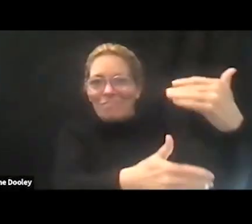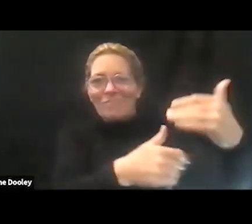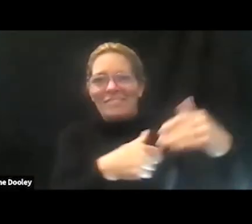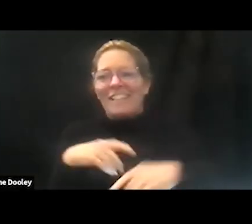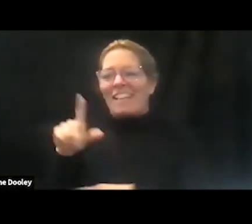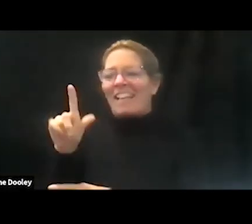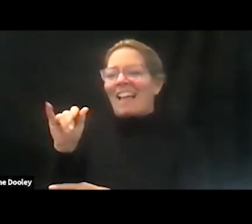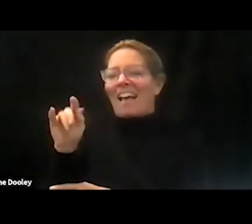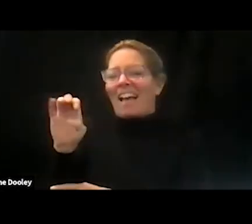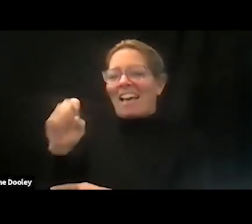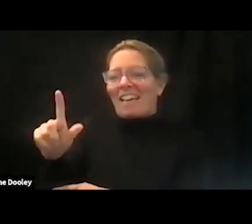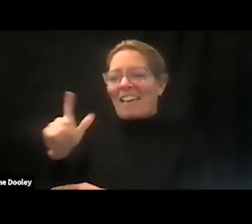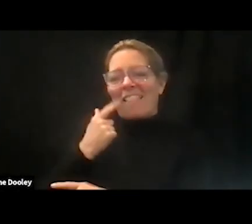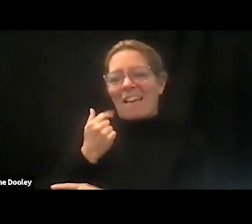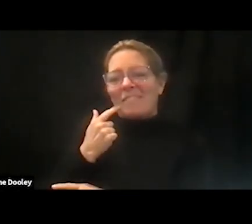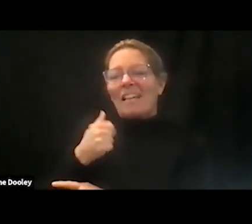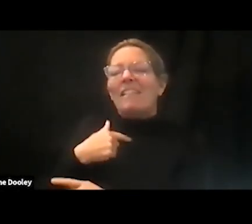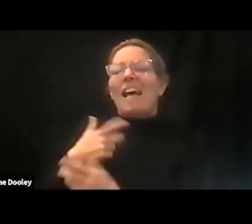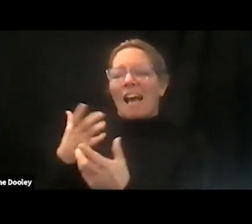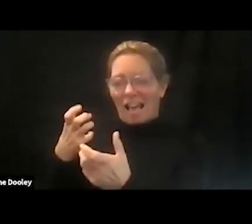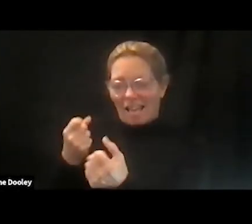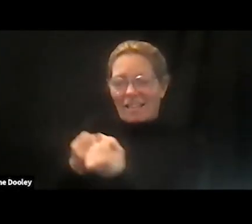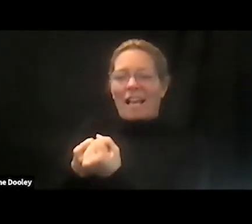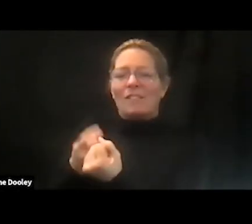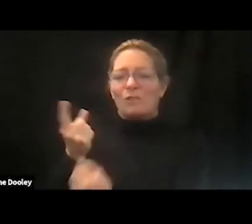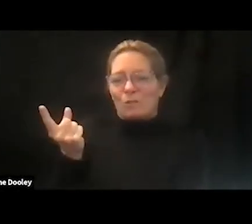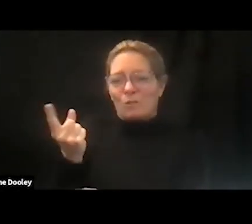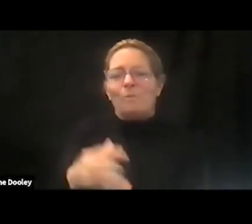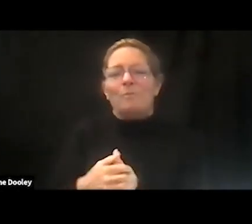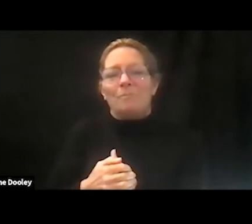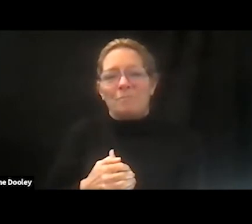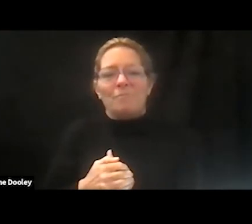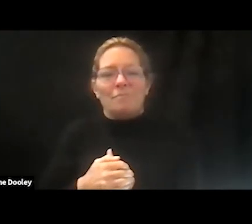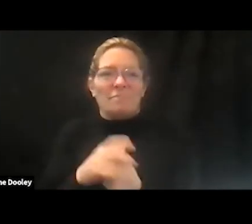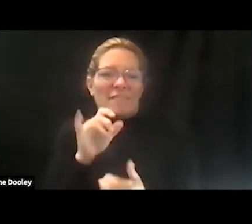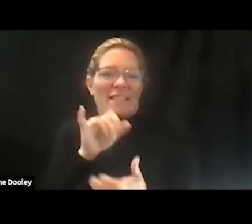I got you. Yeah, that's what I will say.